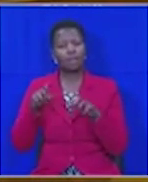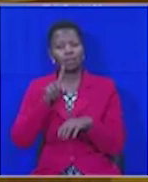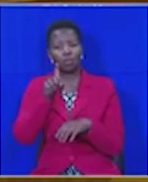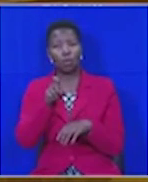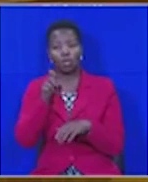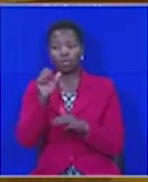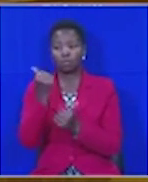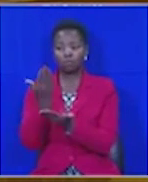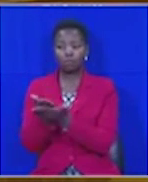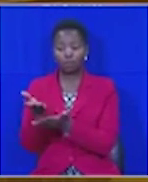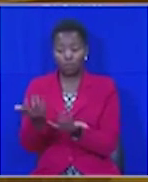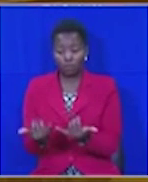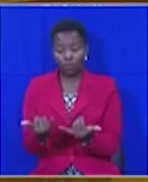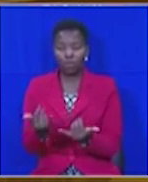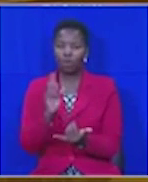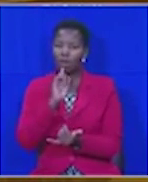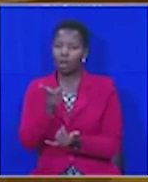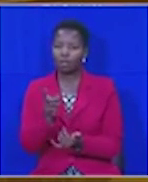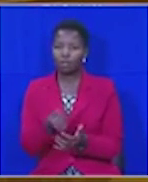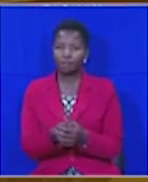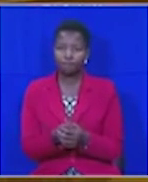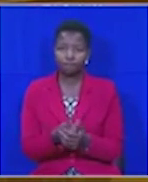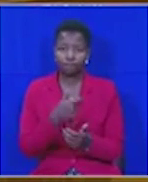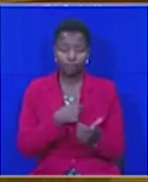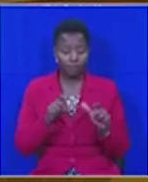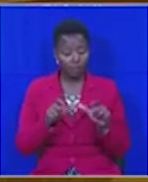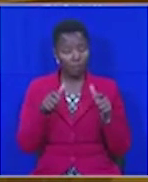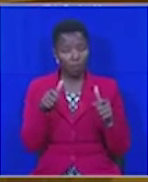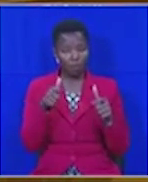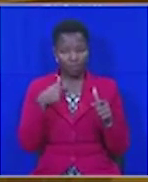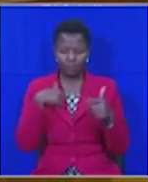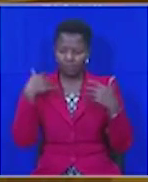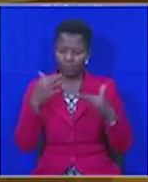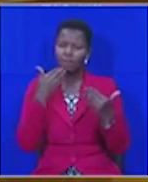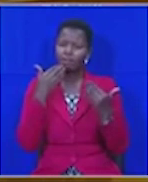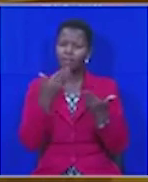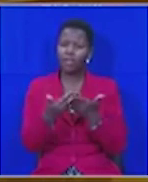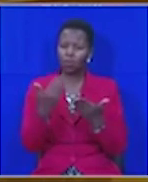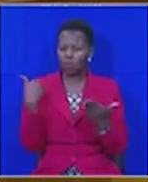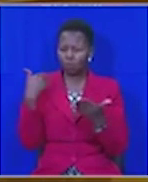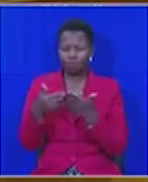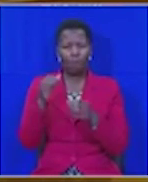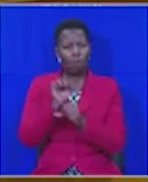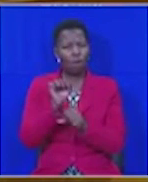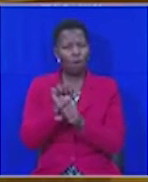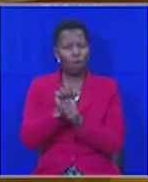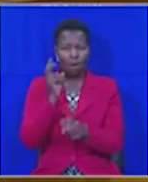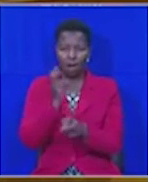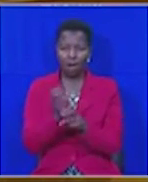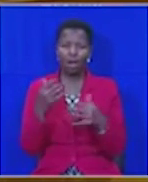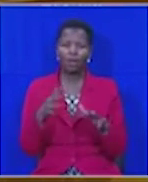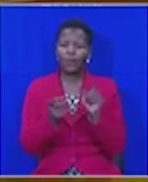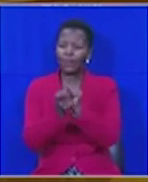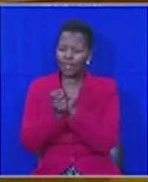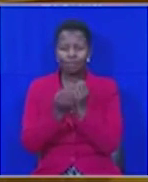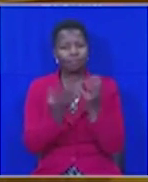your table today. I want to thank the committee for the extensive consultations that they've undertaken, and I also want to